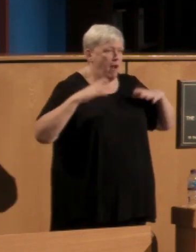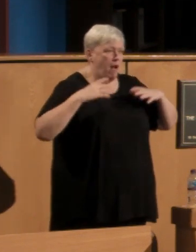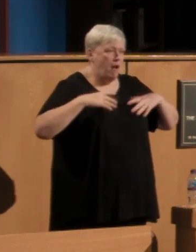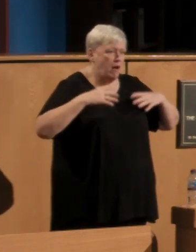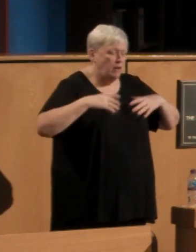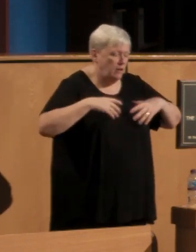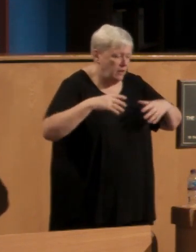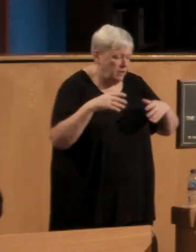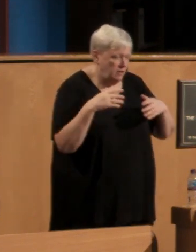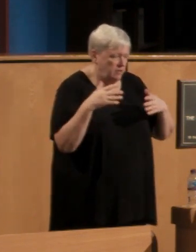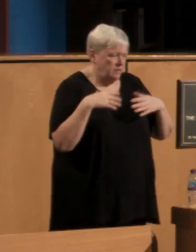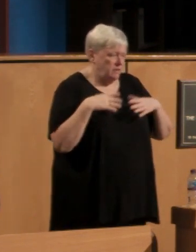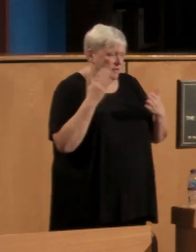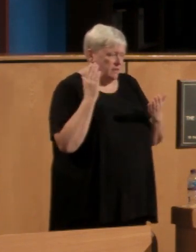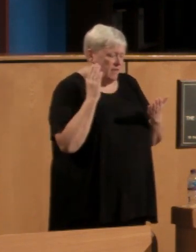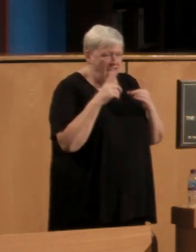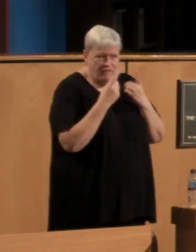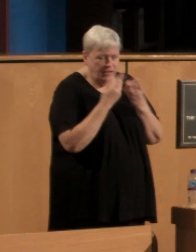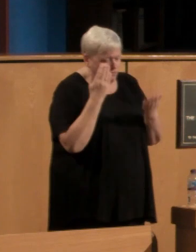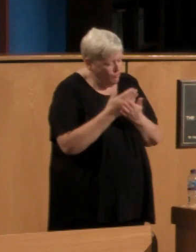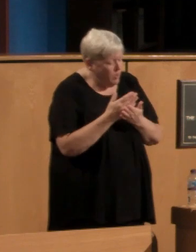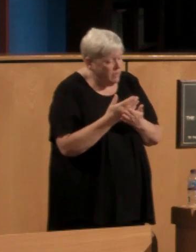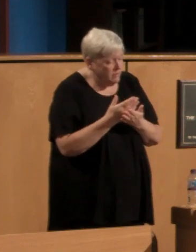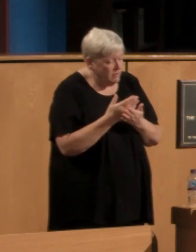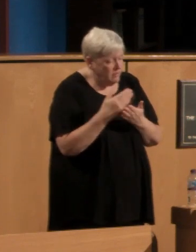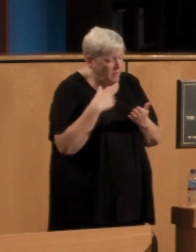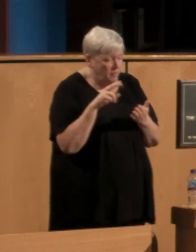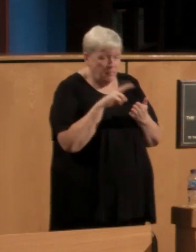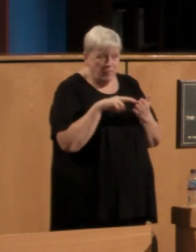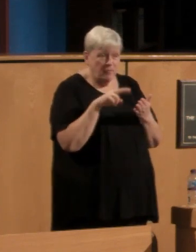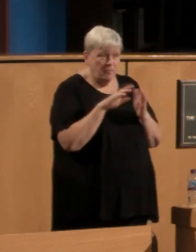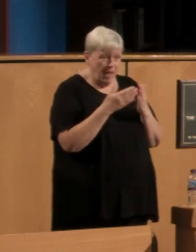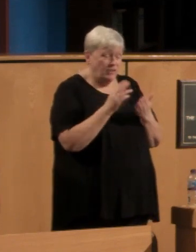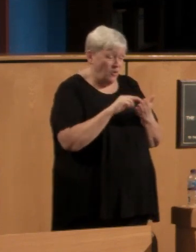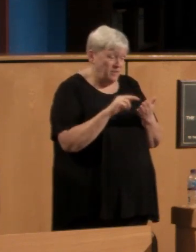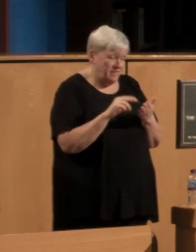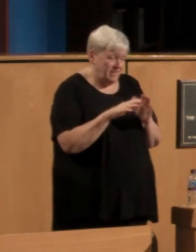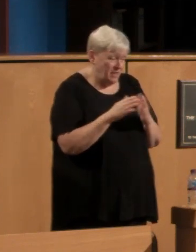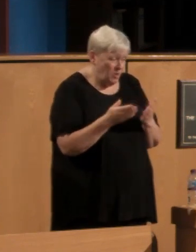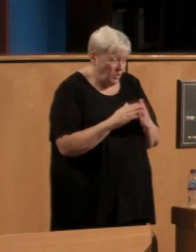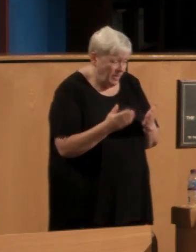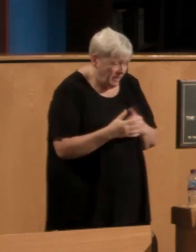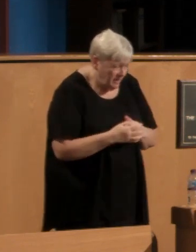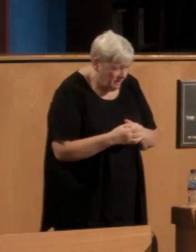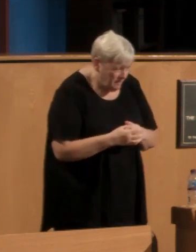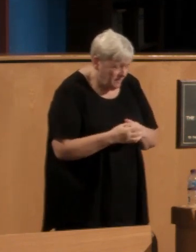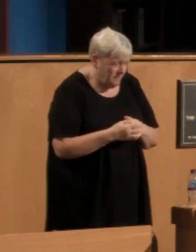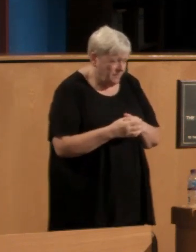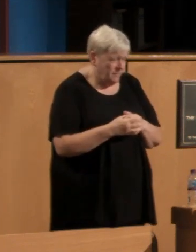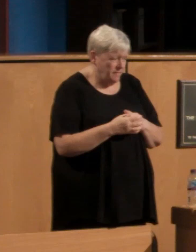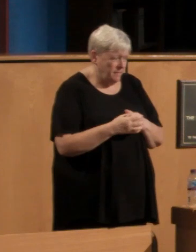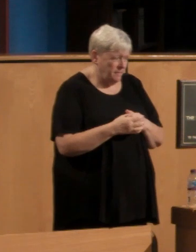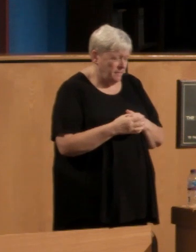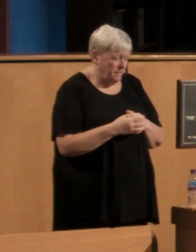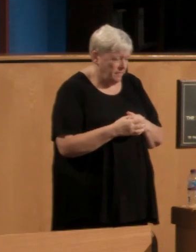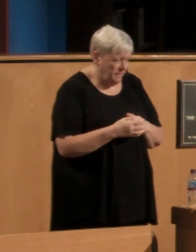a geek, it's true. And I've put my notes in a green eggs and ham book. I don't know